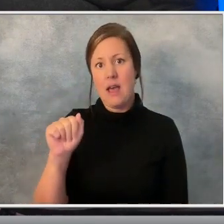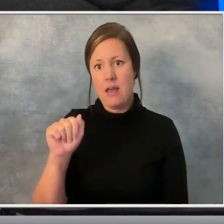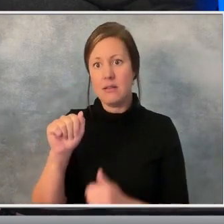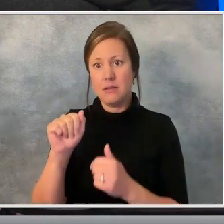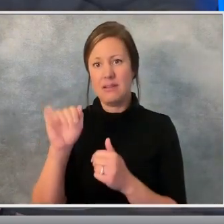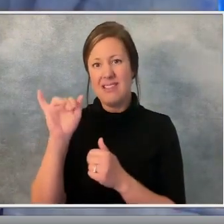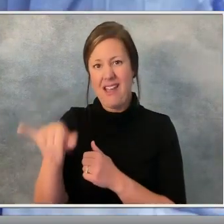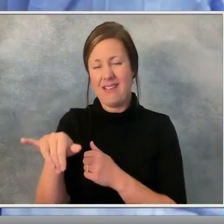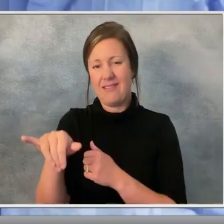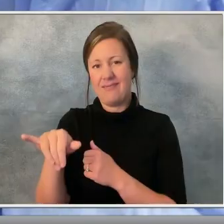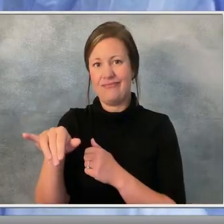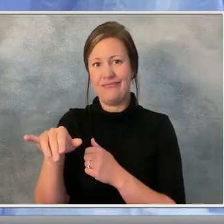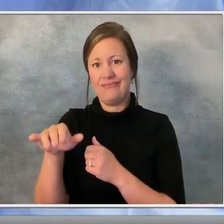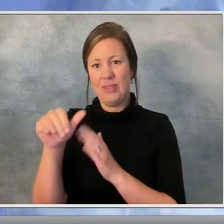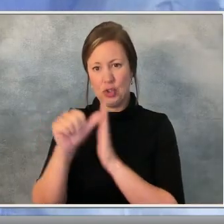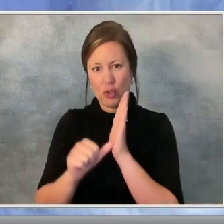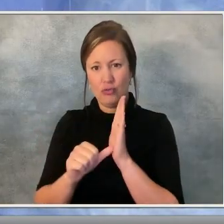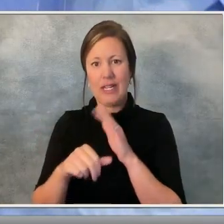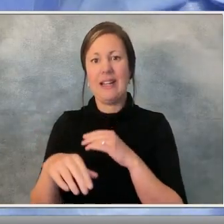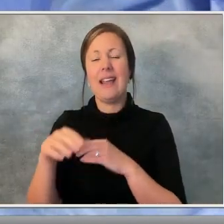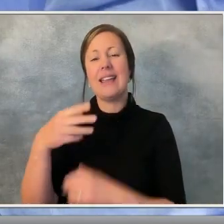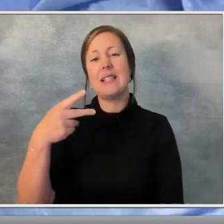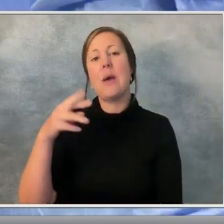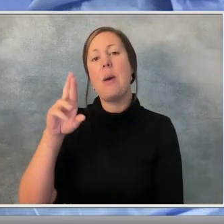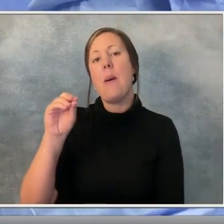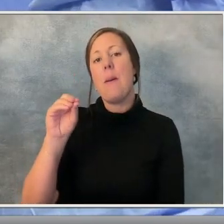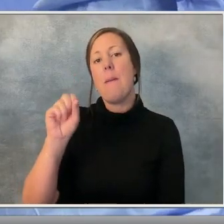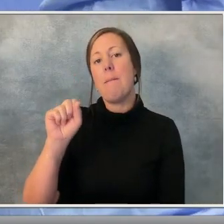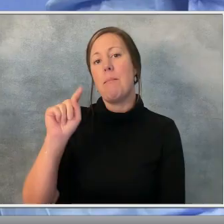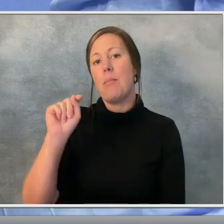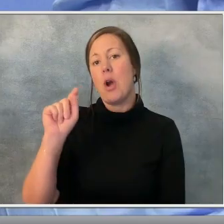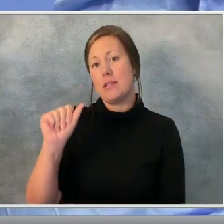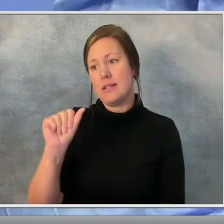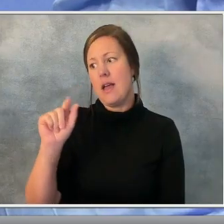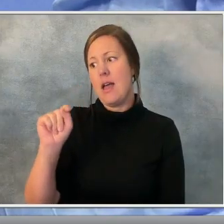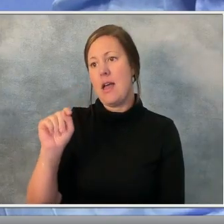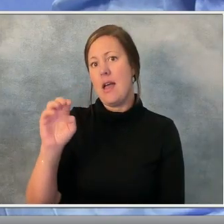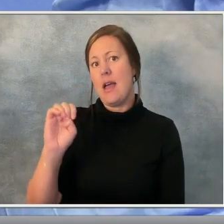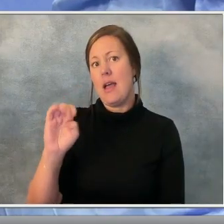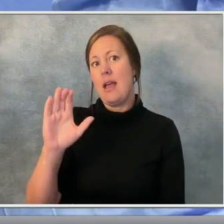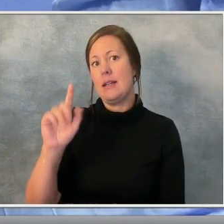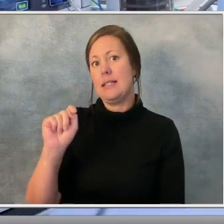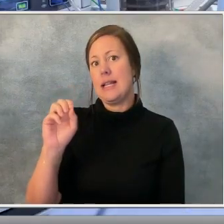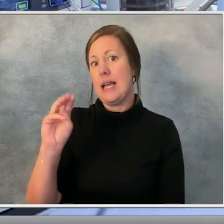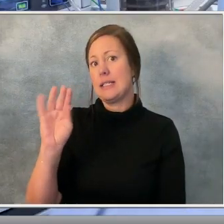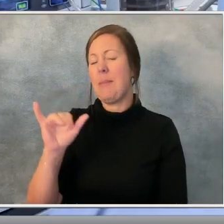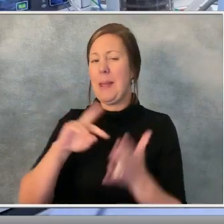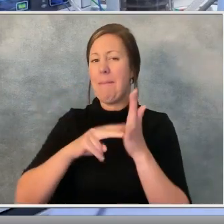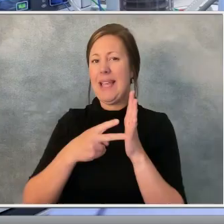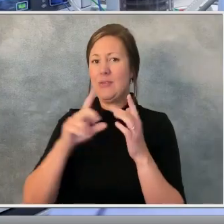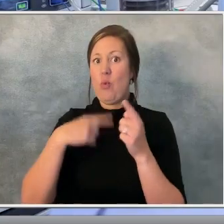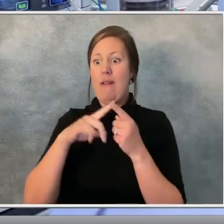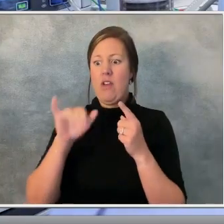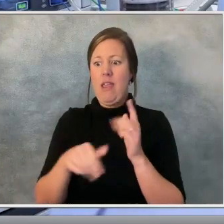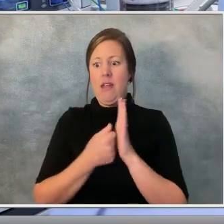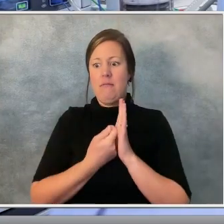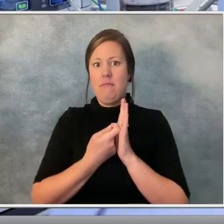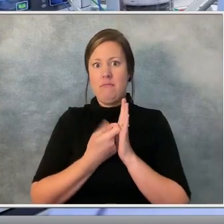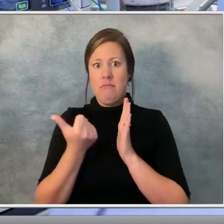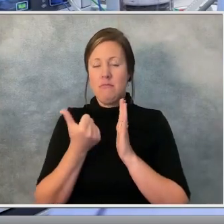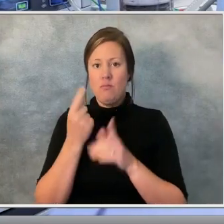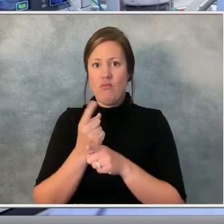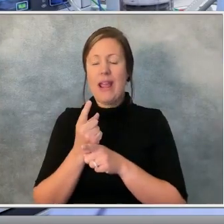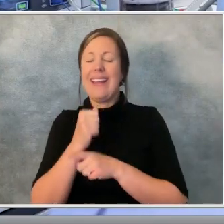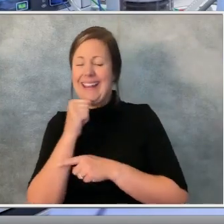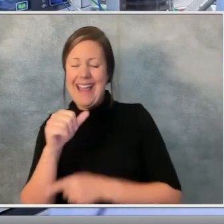a prostatectomy. Correct. And this is some video of you performing a prostatectomy. It's not Eddie in that video, but